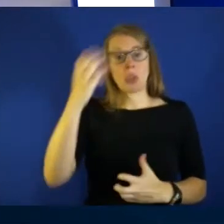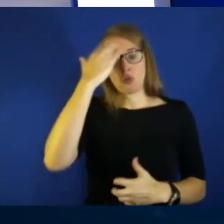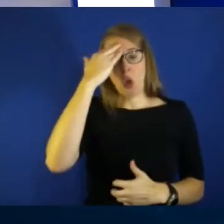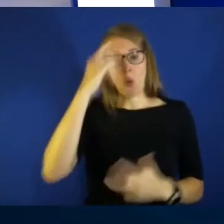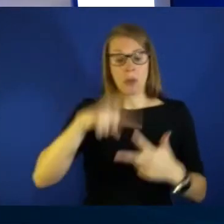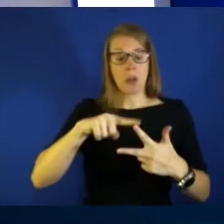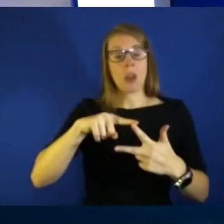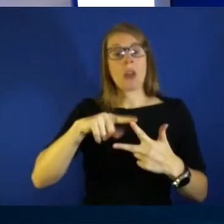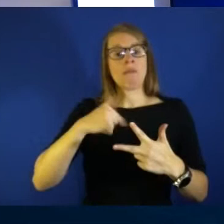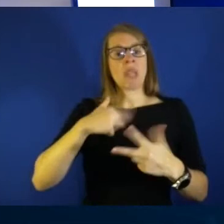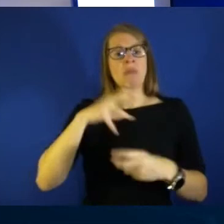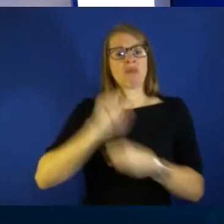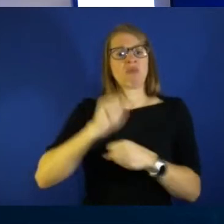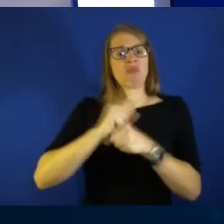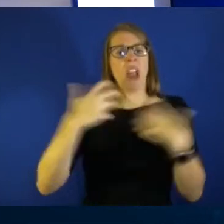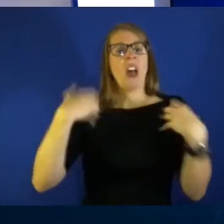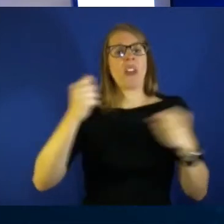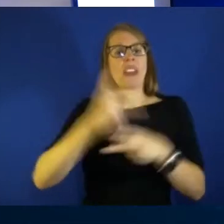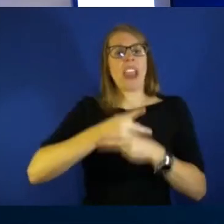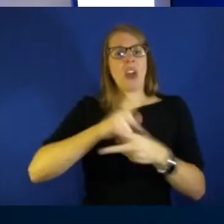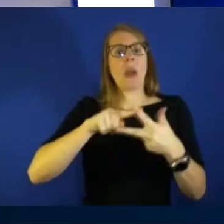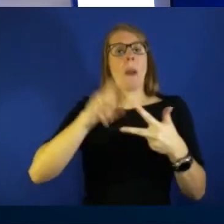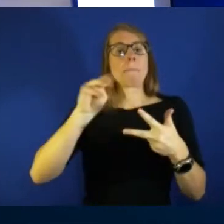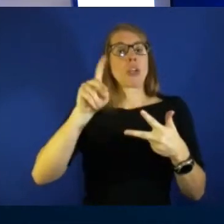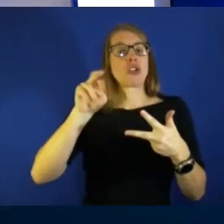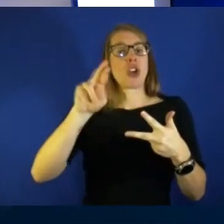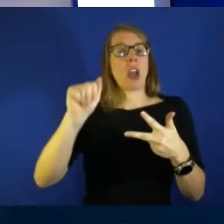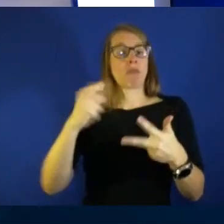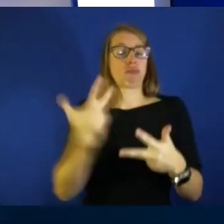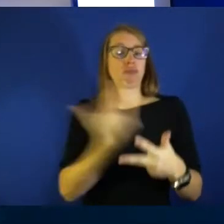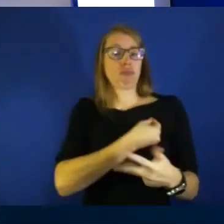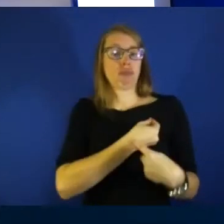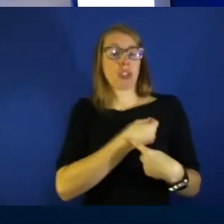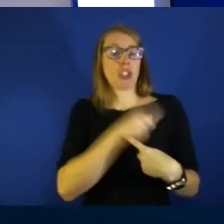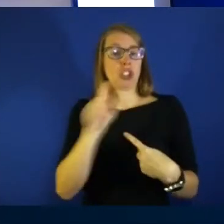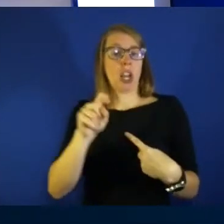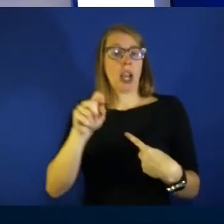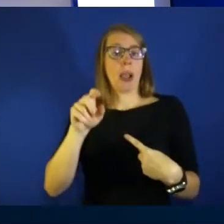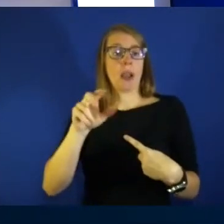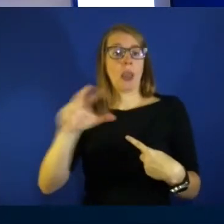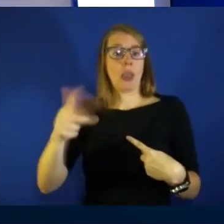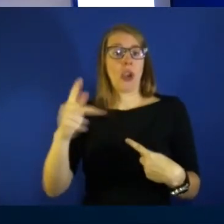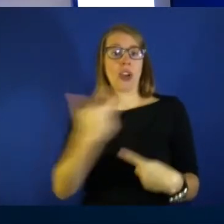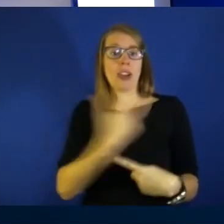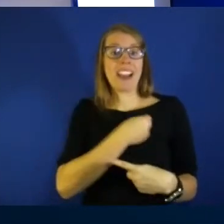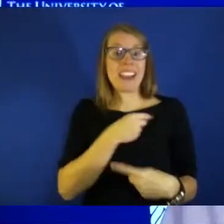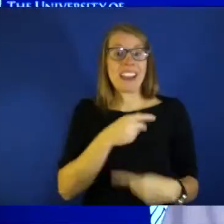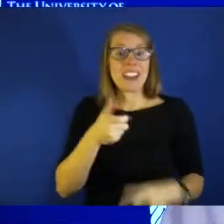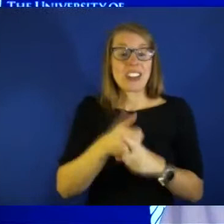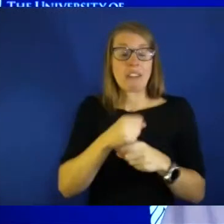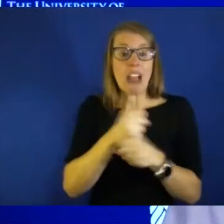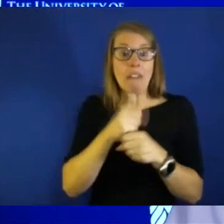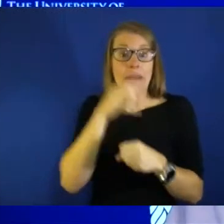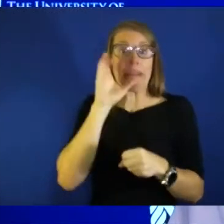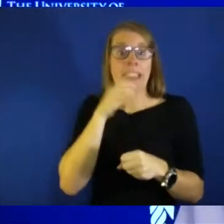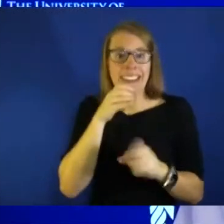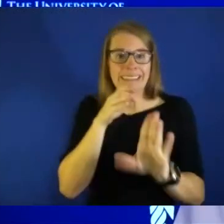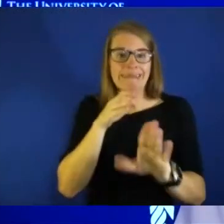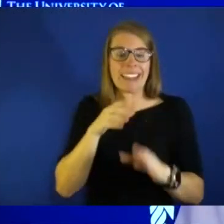and January. Should I have a booster, Dr. Hawkinson? Or did you take that sip of coffee? Yeah, again, right